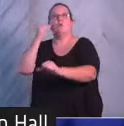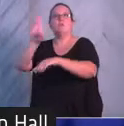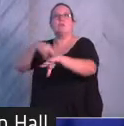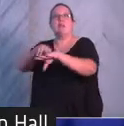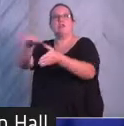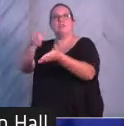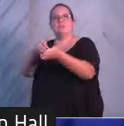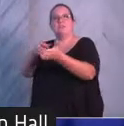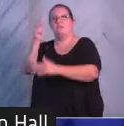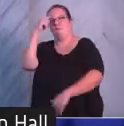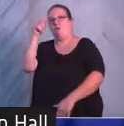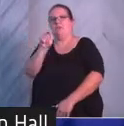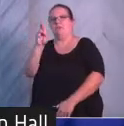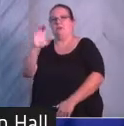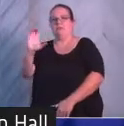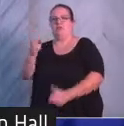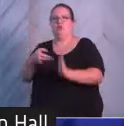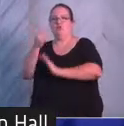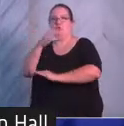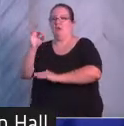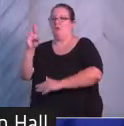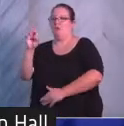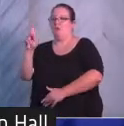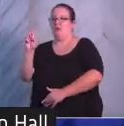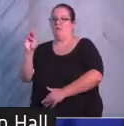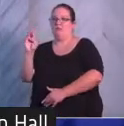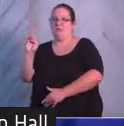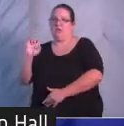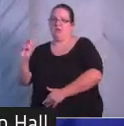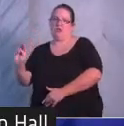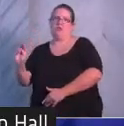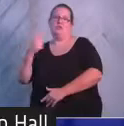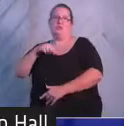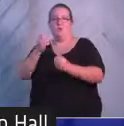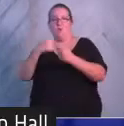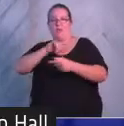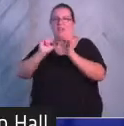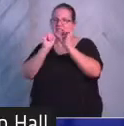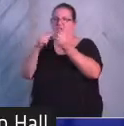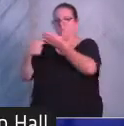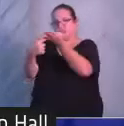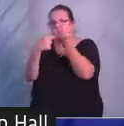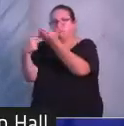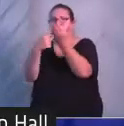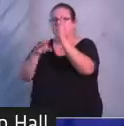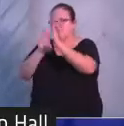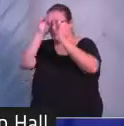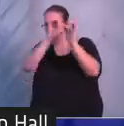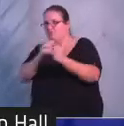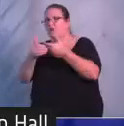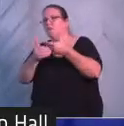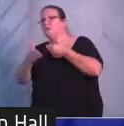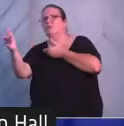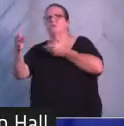Center of Truth and Reconciliation so that we can continue to have dialogue, develop strategies, and move forward down the